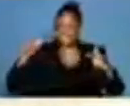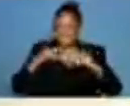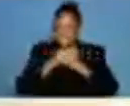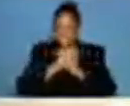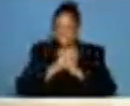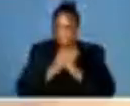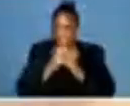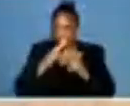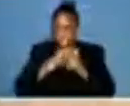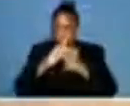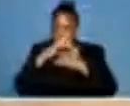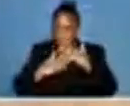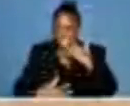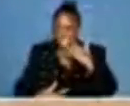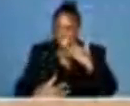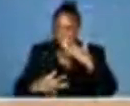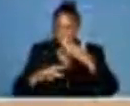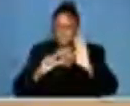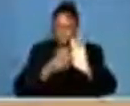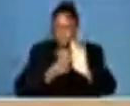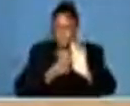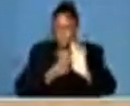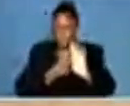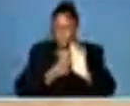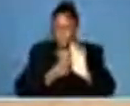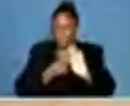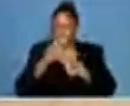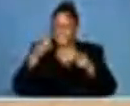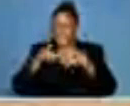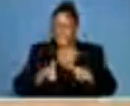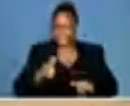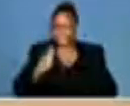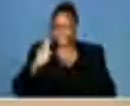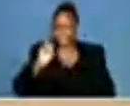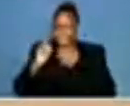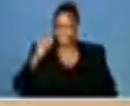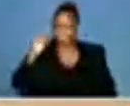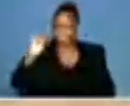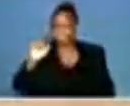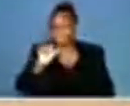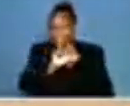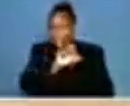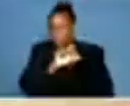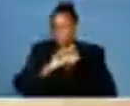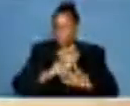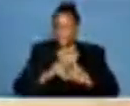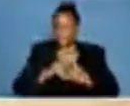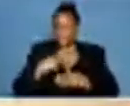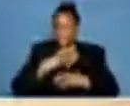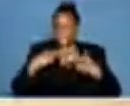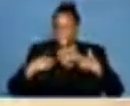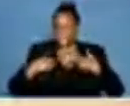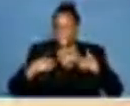The National Blood Drive mounted center court of the Marathon Mall. Managing Director of the Public Hospitals Authority, Dr. Aubinette